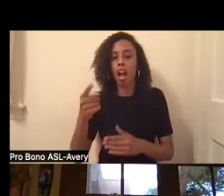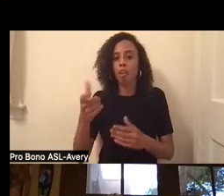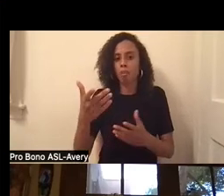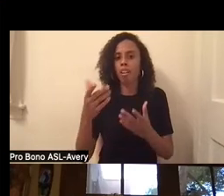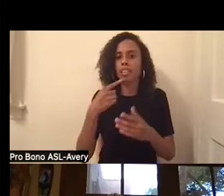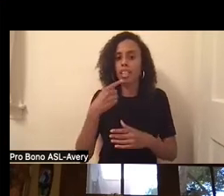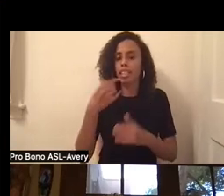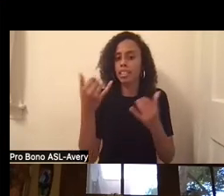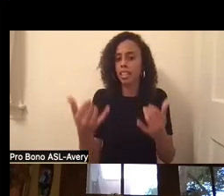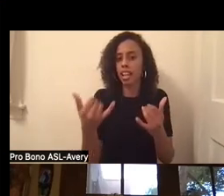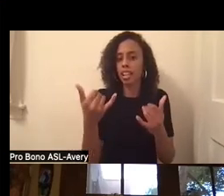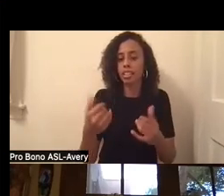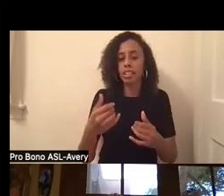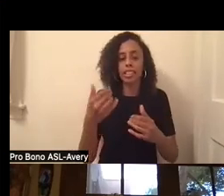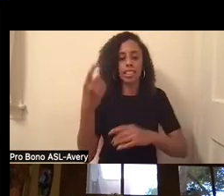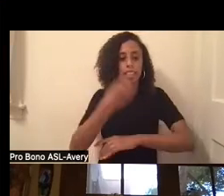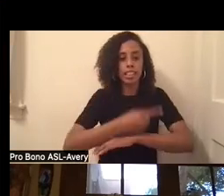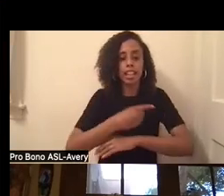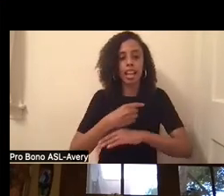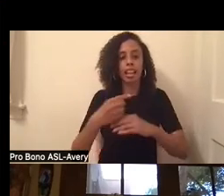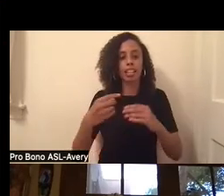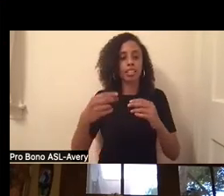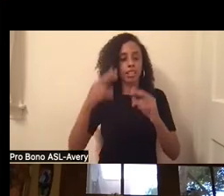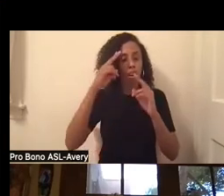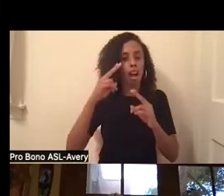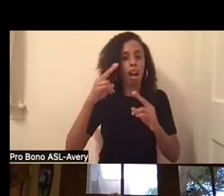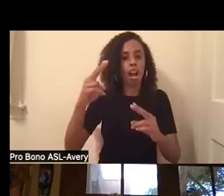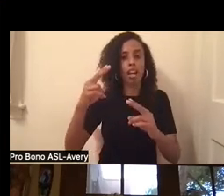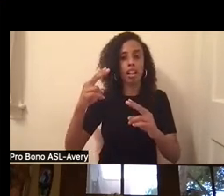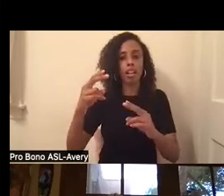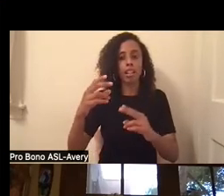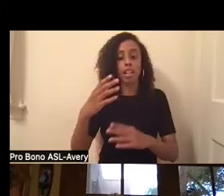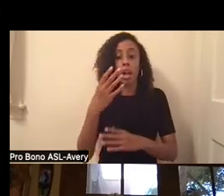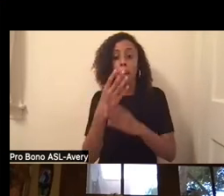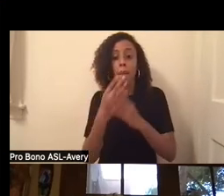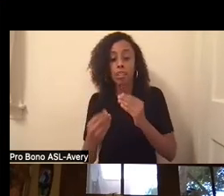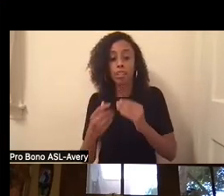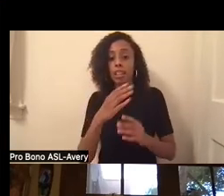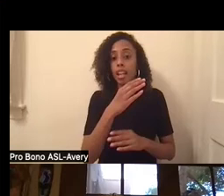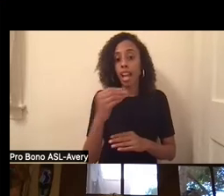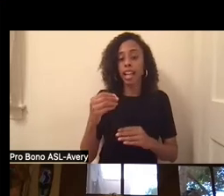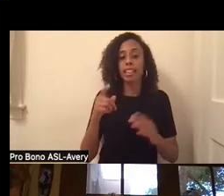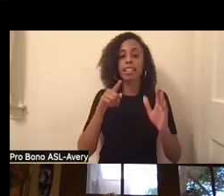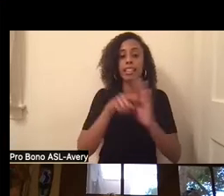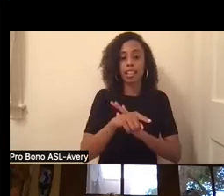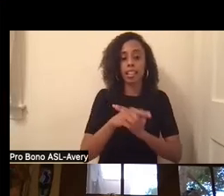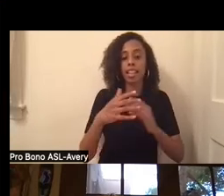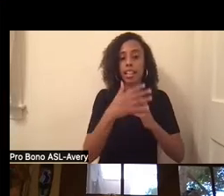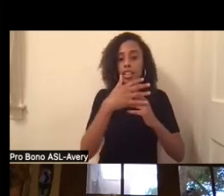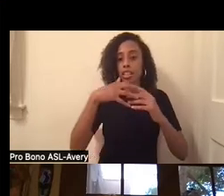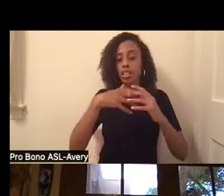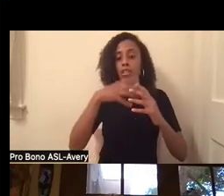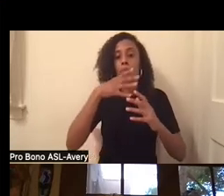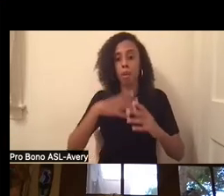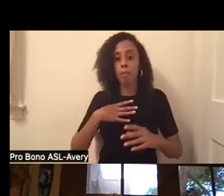to honor missing and murdered Indigenous women, which is yet another form of